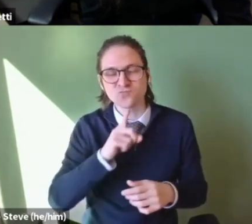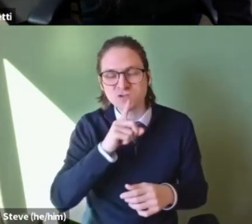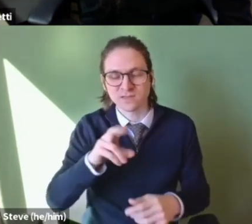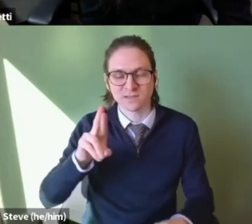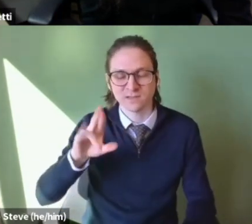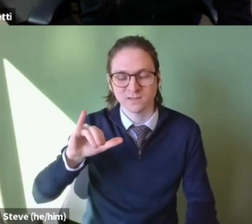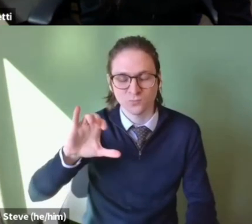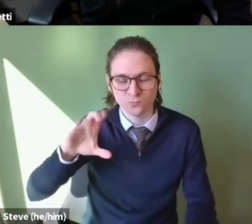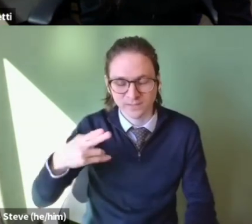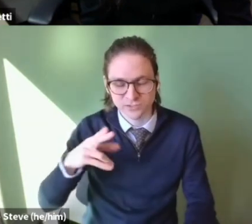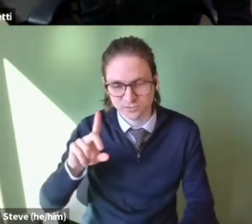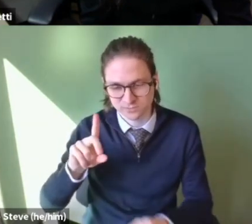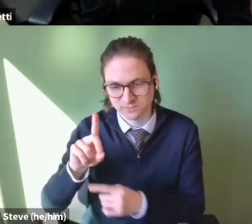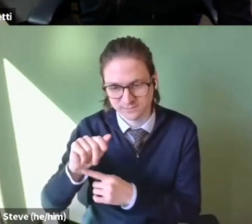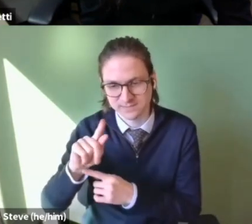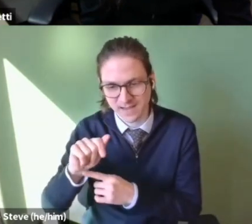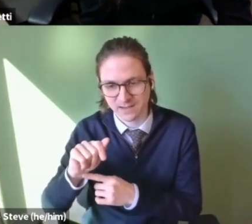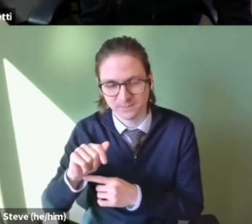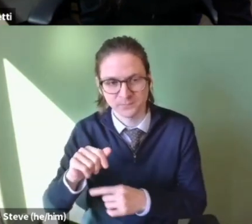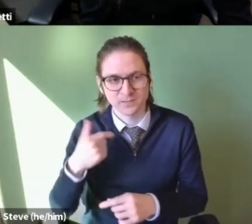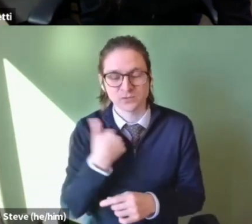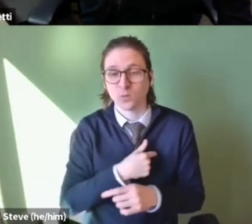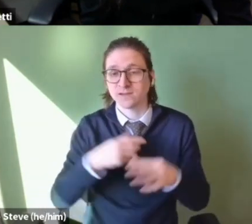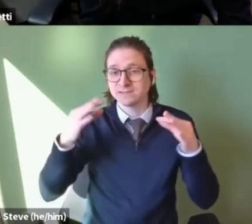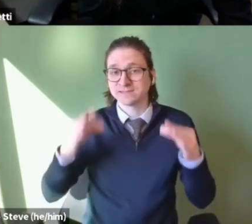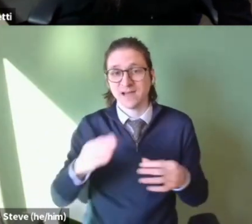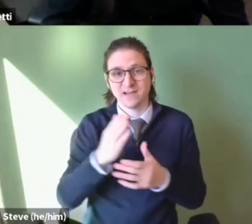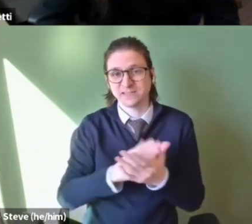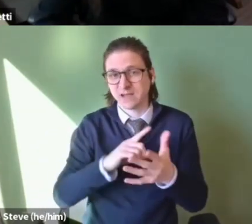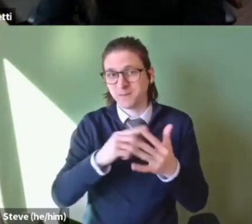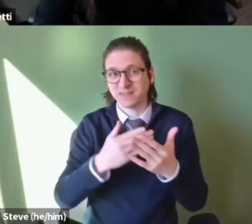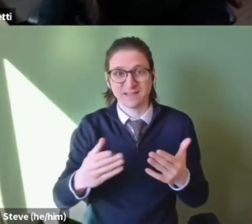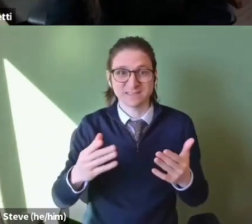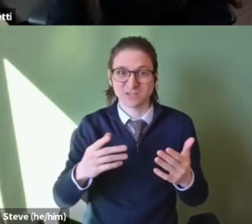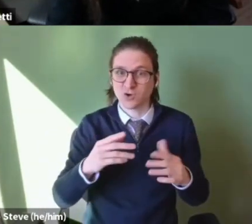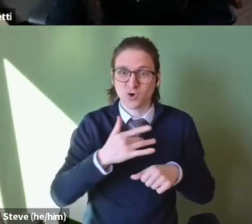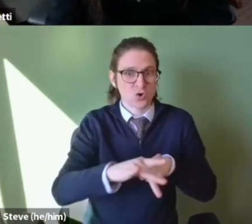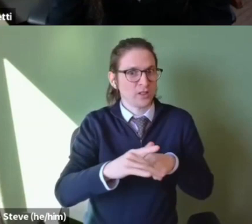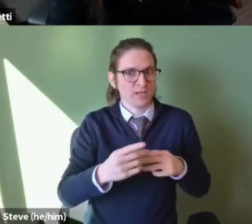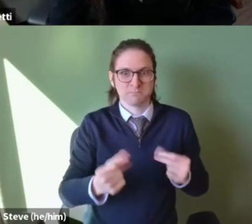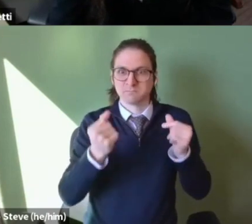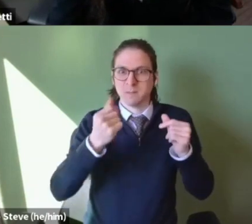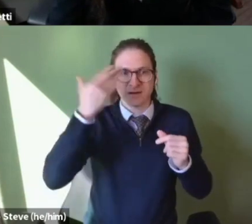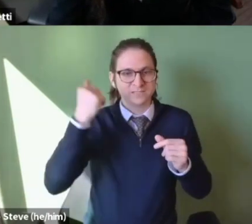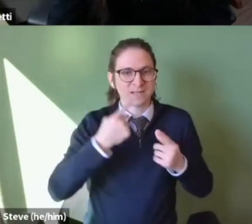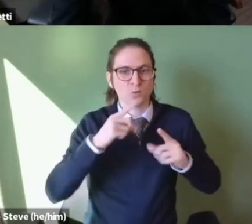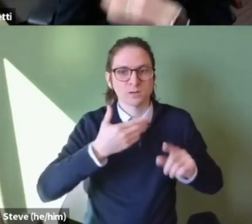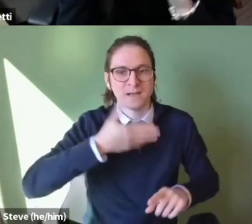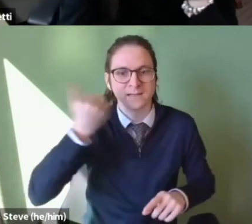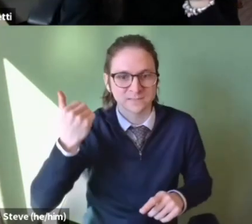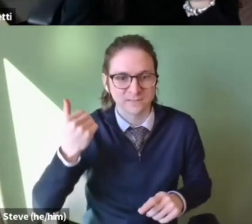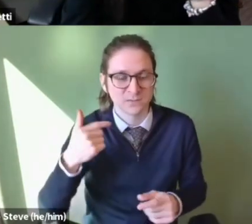terms of concrete things, we decided on early because it worked better. We have only real data from